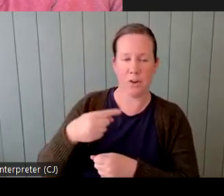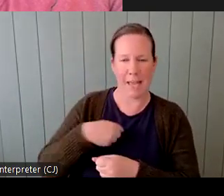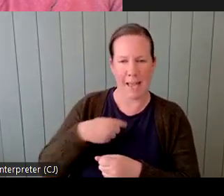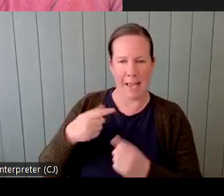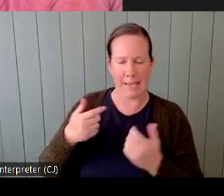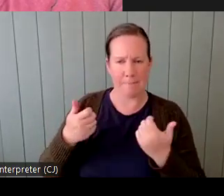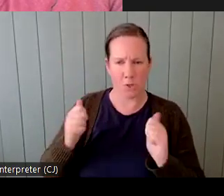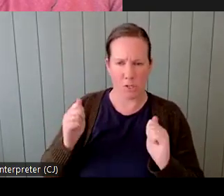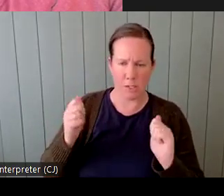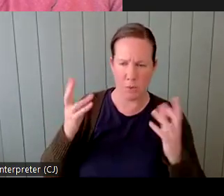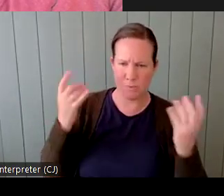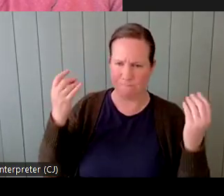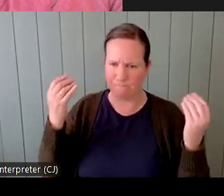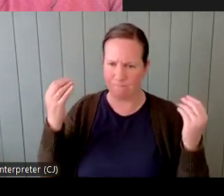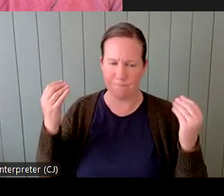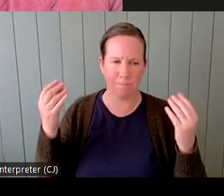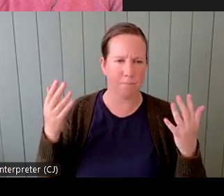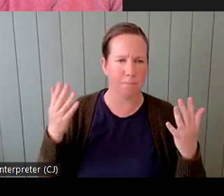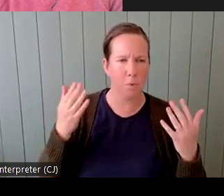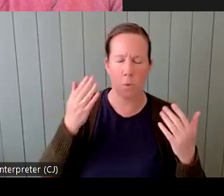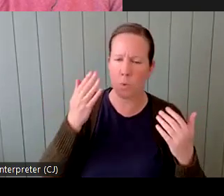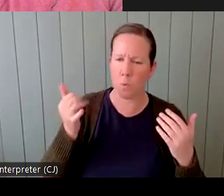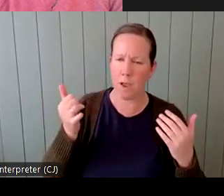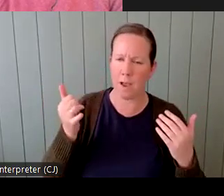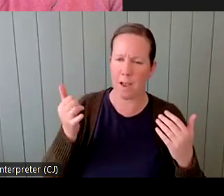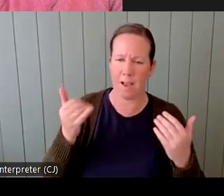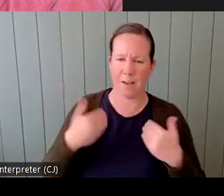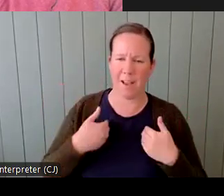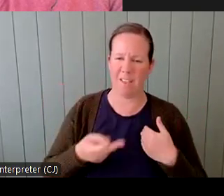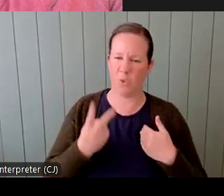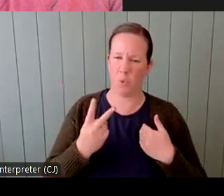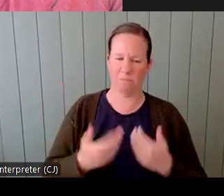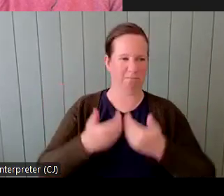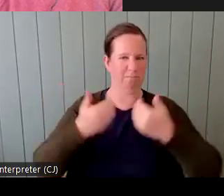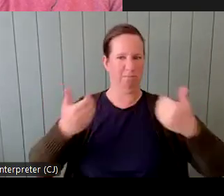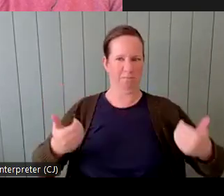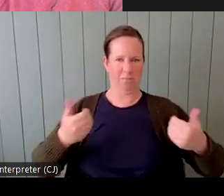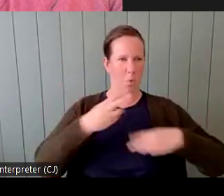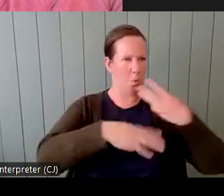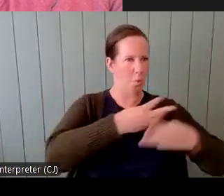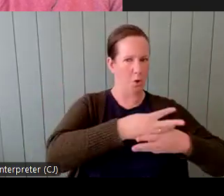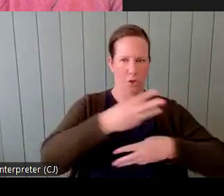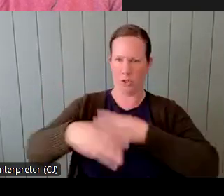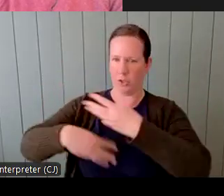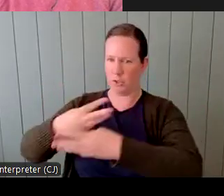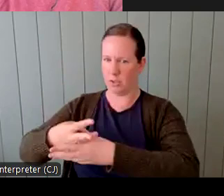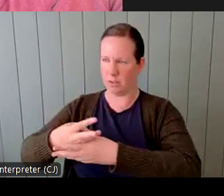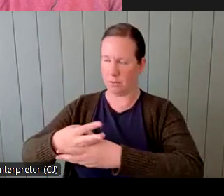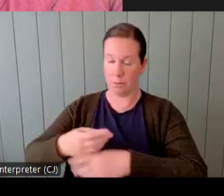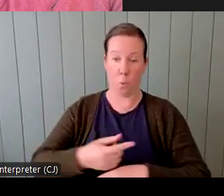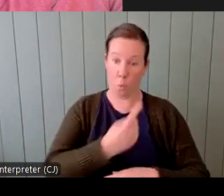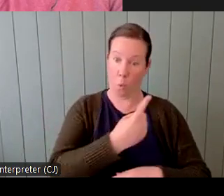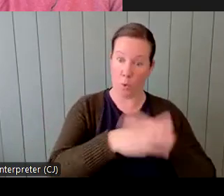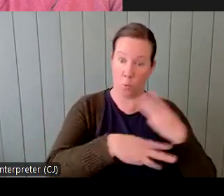head around why is there two different worlds that exist amongst us, one for people with